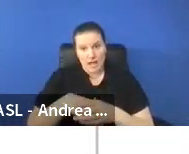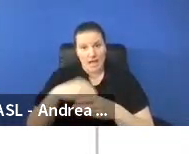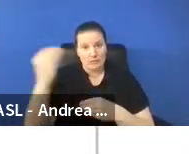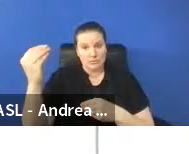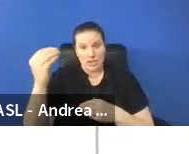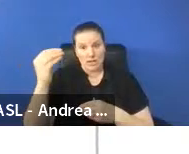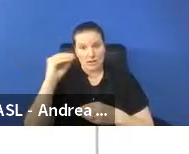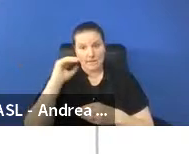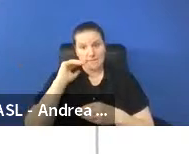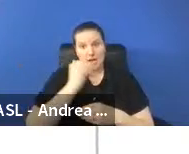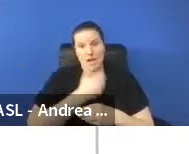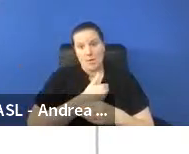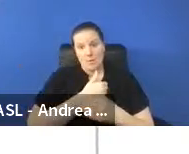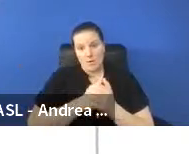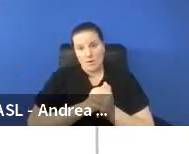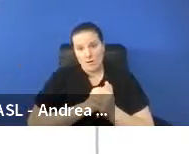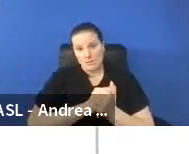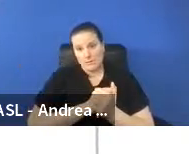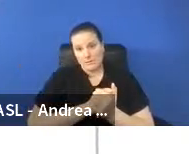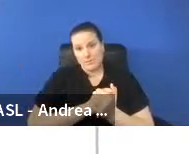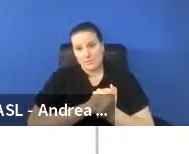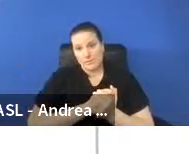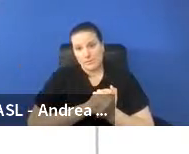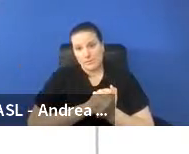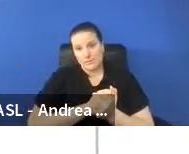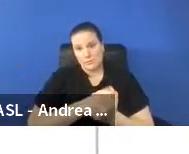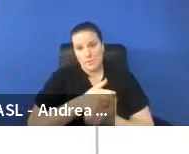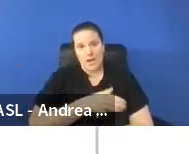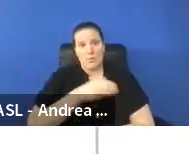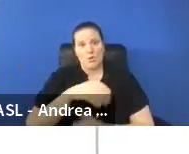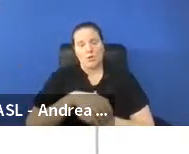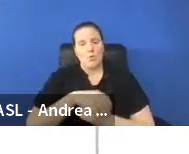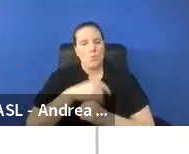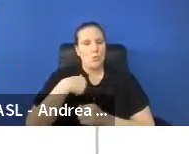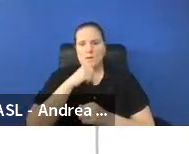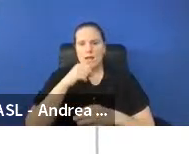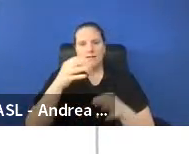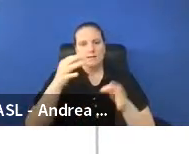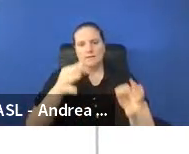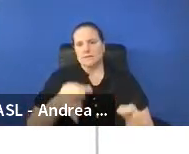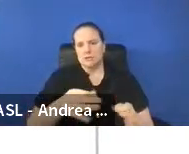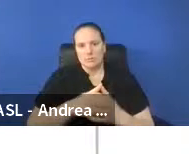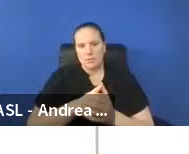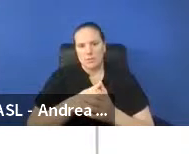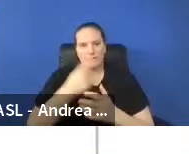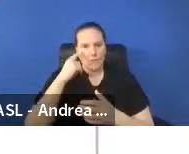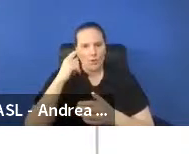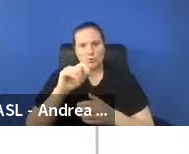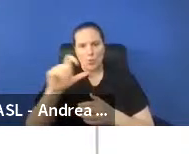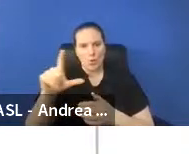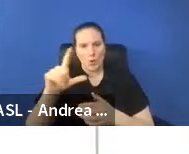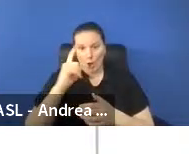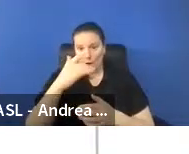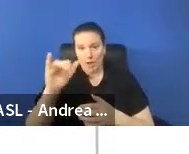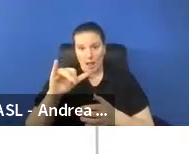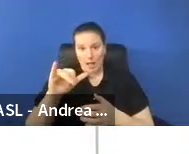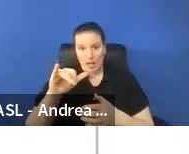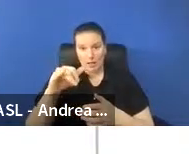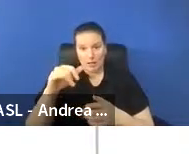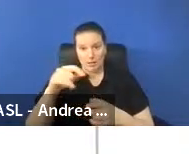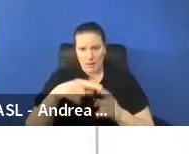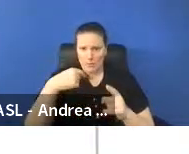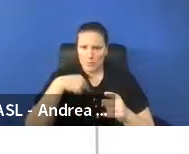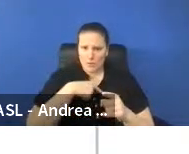of our power. We are not the decision makers on what tolling will look like. We are the